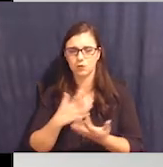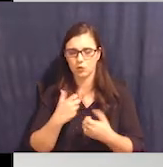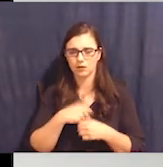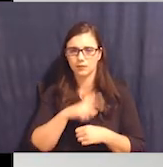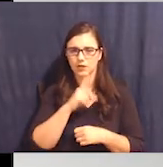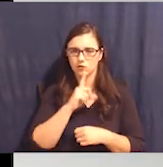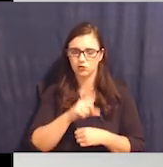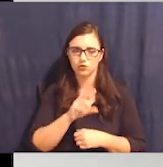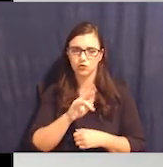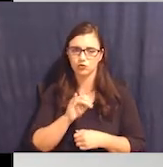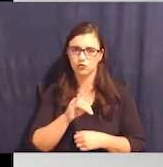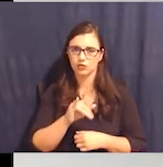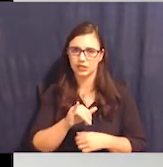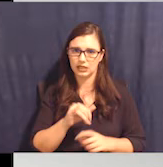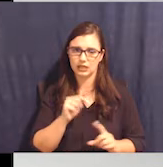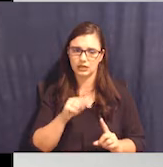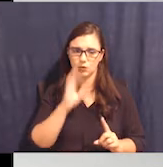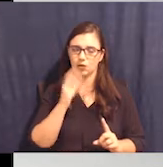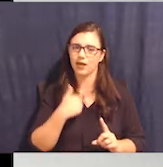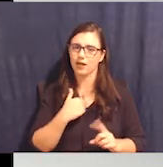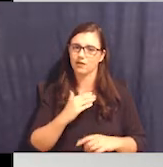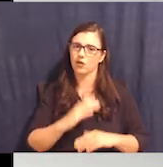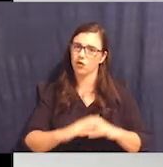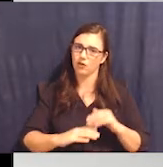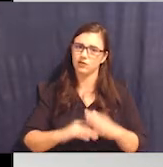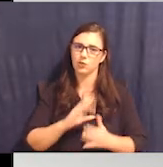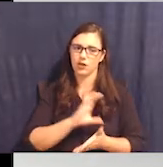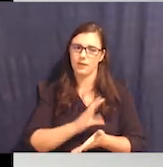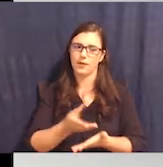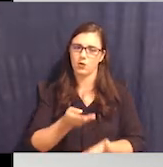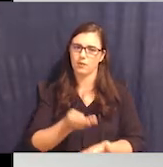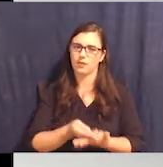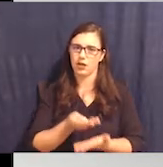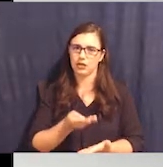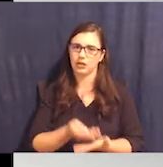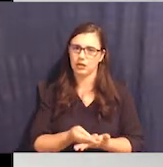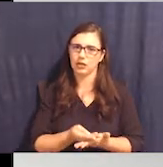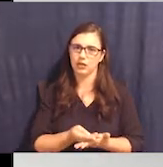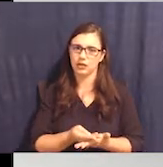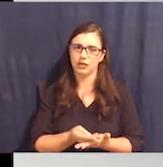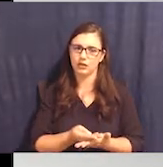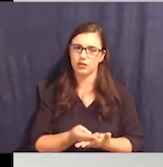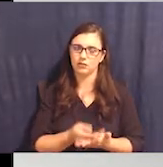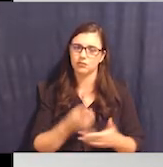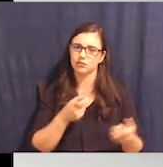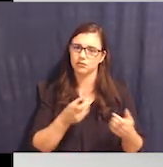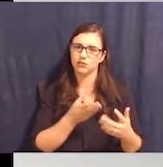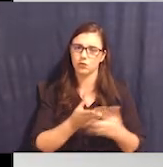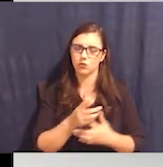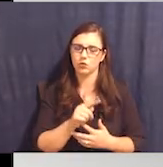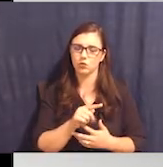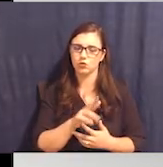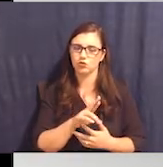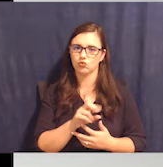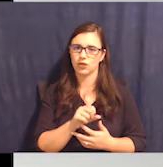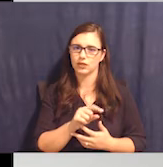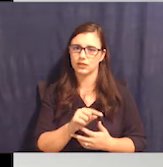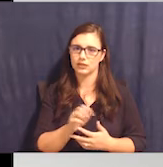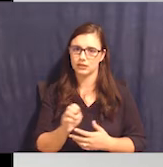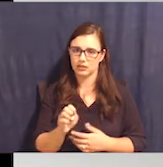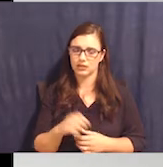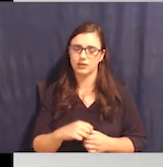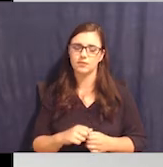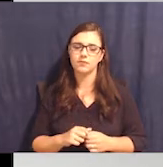I wanted to make sure that Ricky would have a comfortable amount of money that would be managed through a